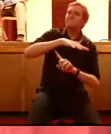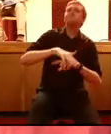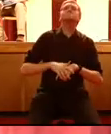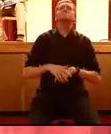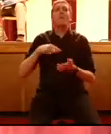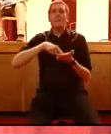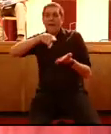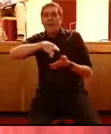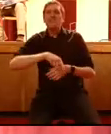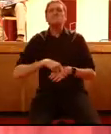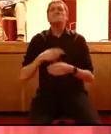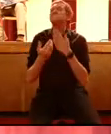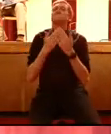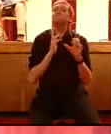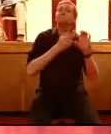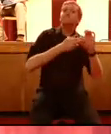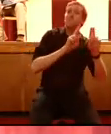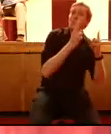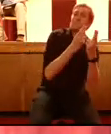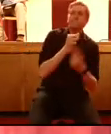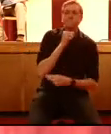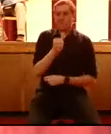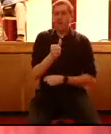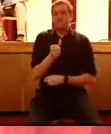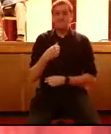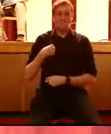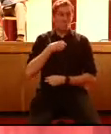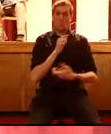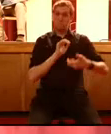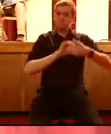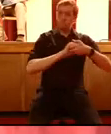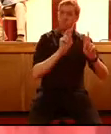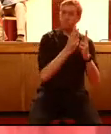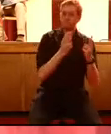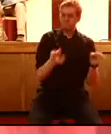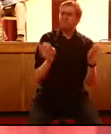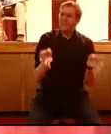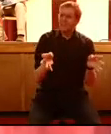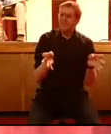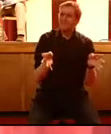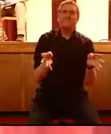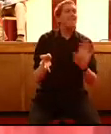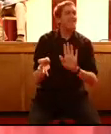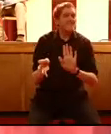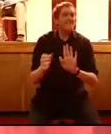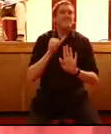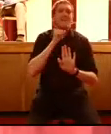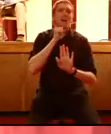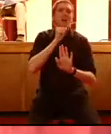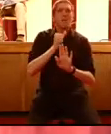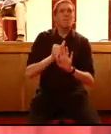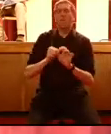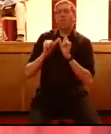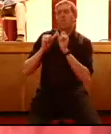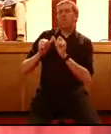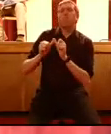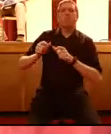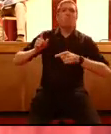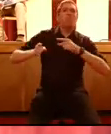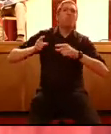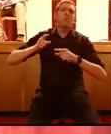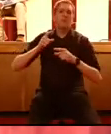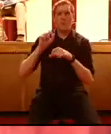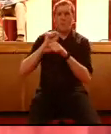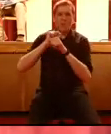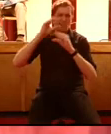union membership. Will we work with the union? Absolutely. But I will not keep non-working teachers in this district. If they're not